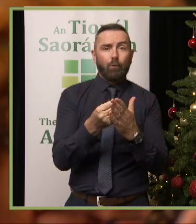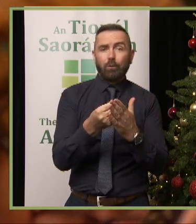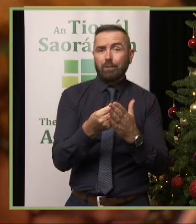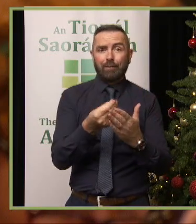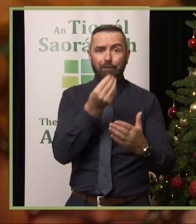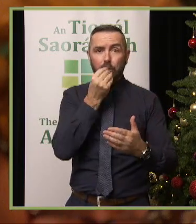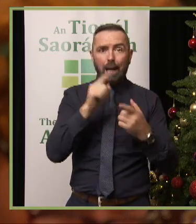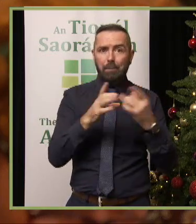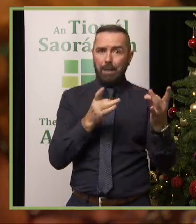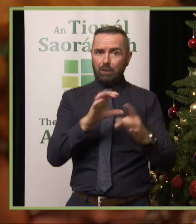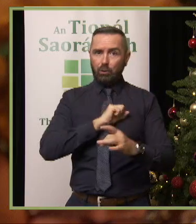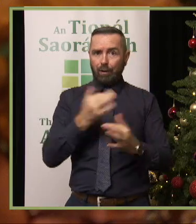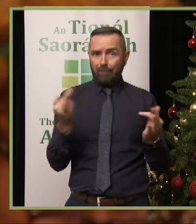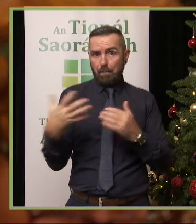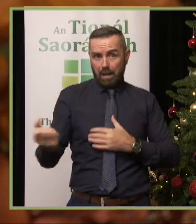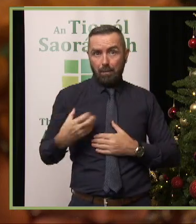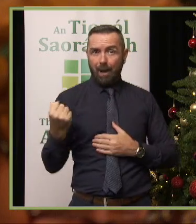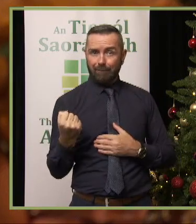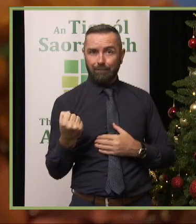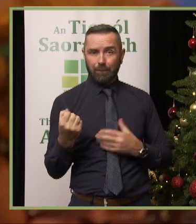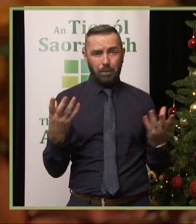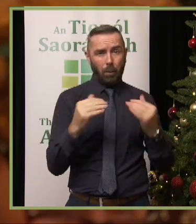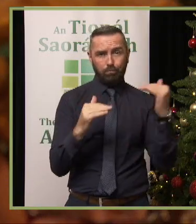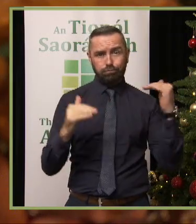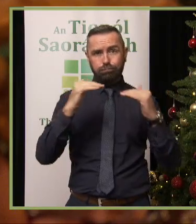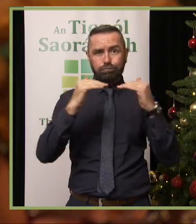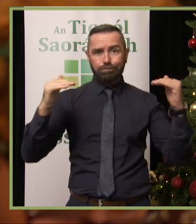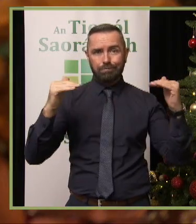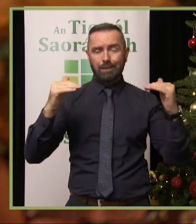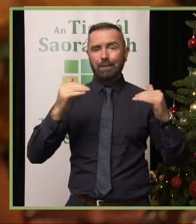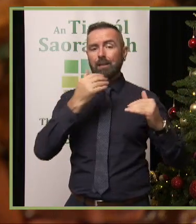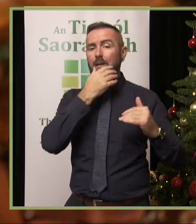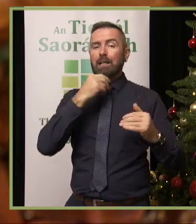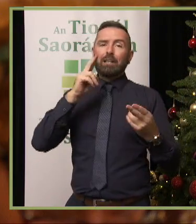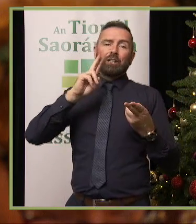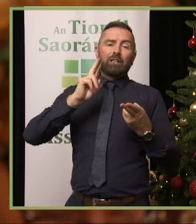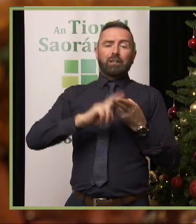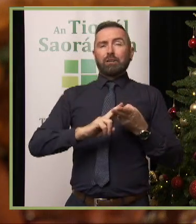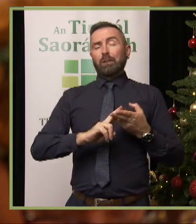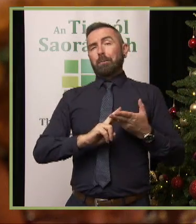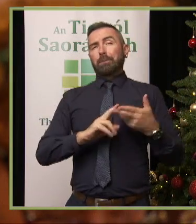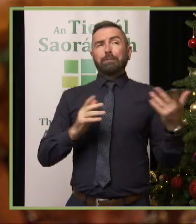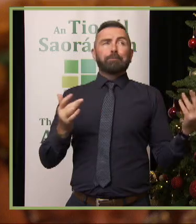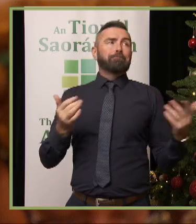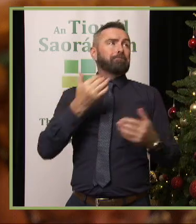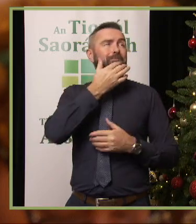farmers' incomes. So I think cheap is a bit of